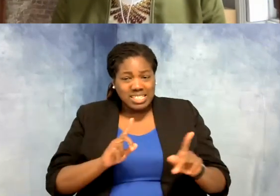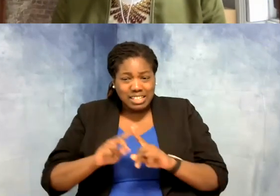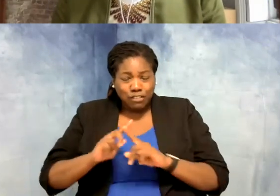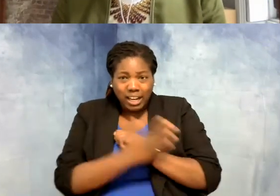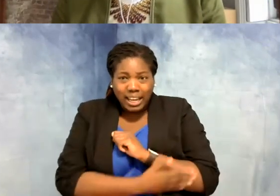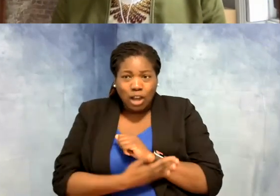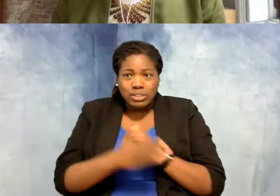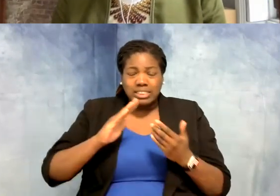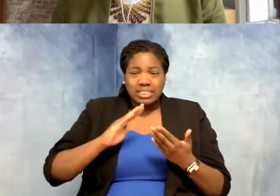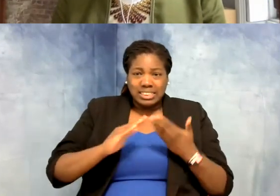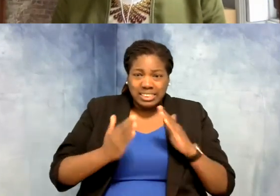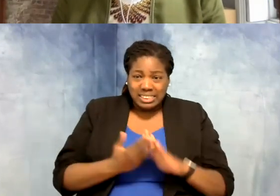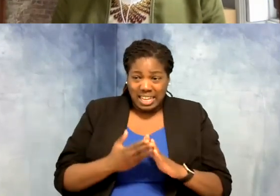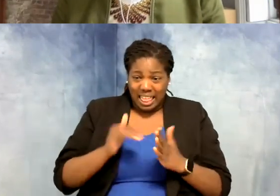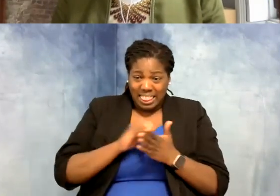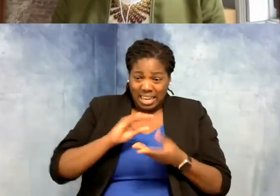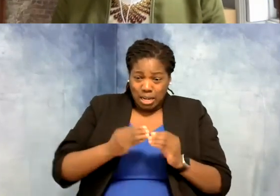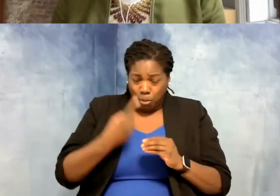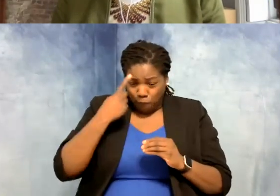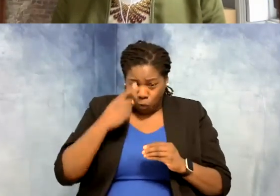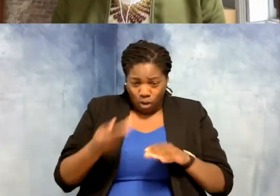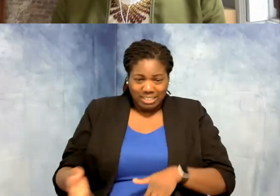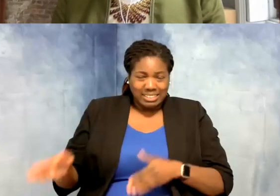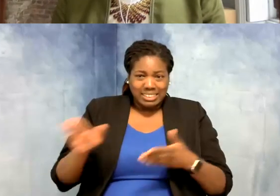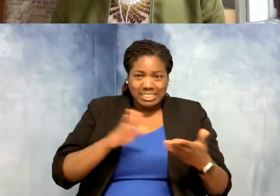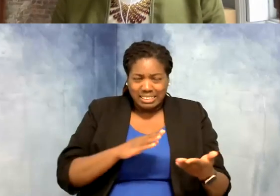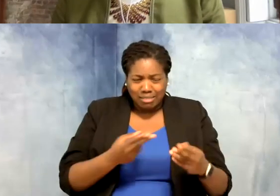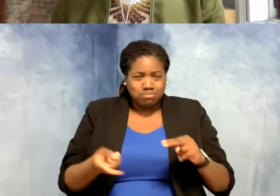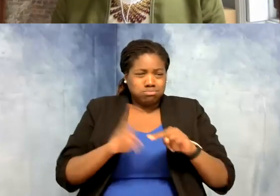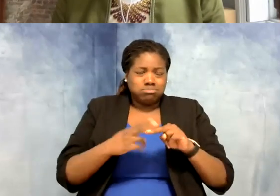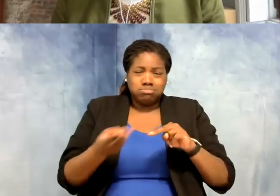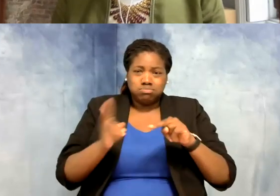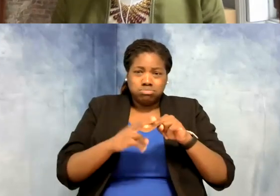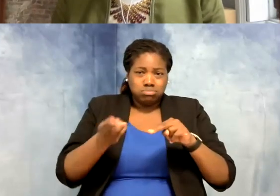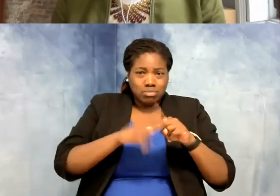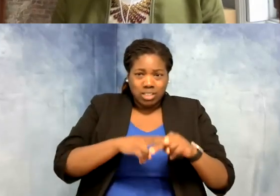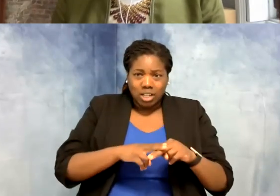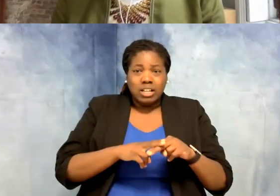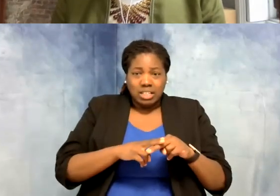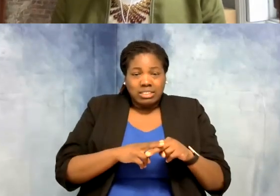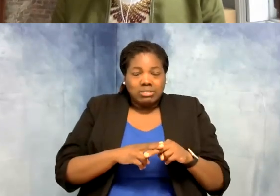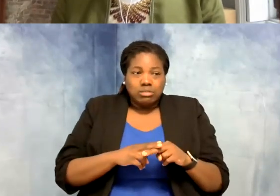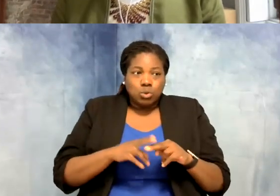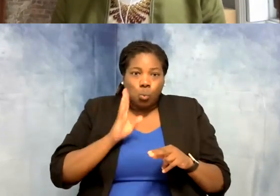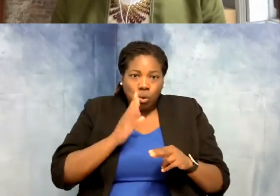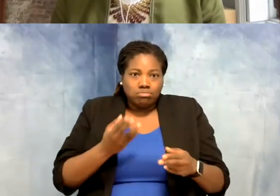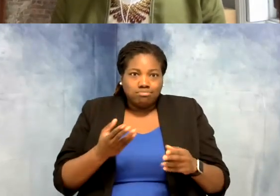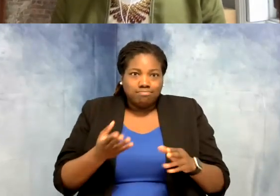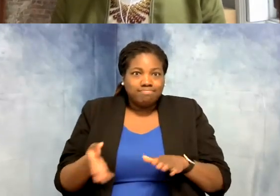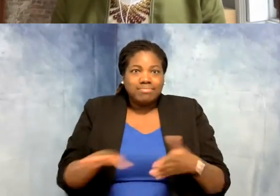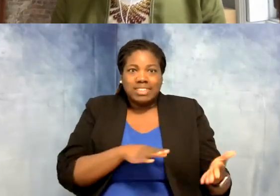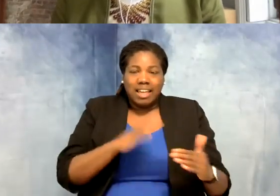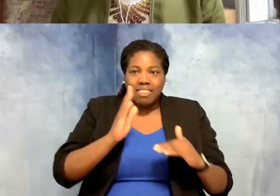and cities, that rate of death is 5 times, 10 times, 15 times more likely death than white